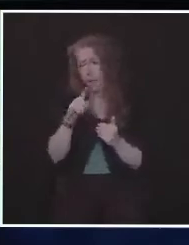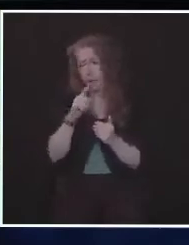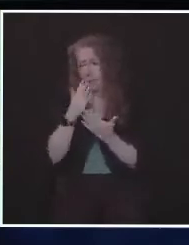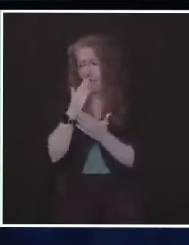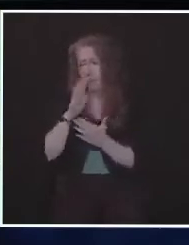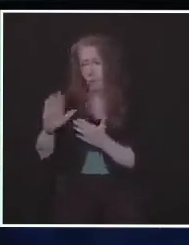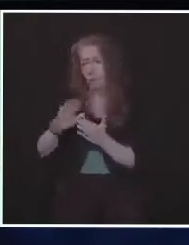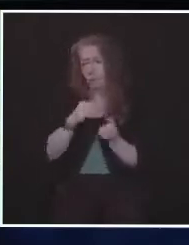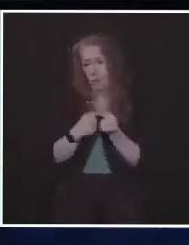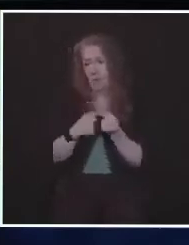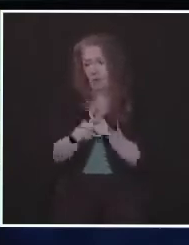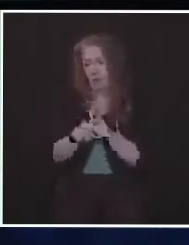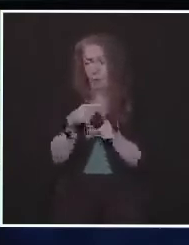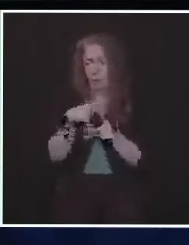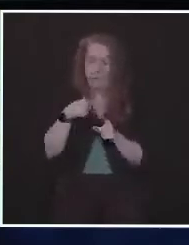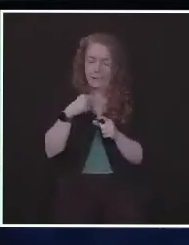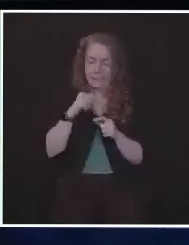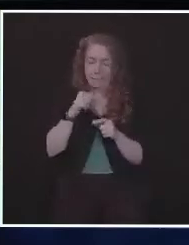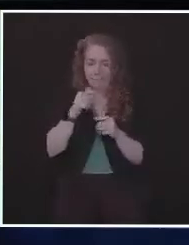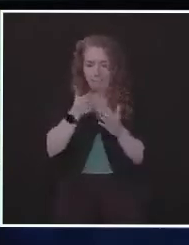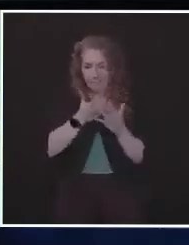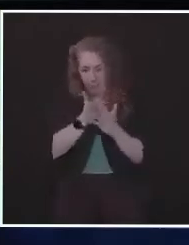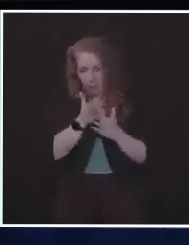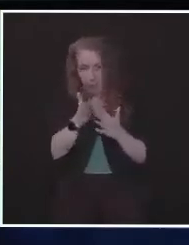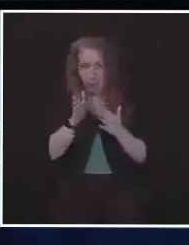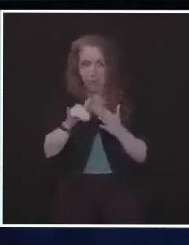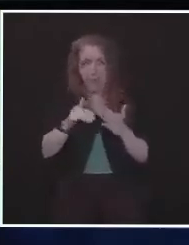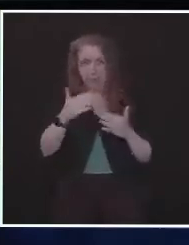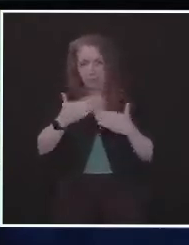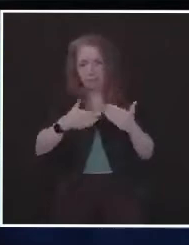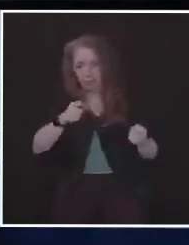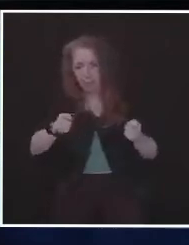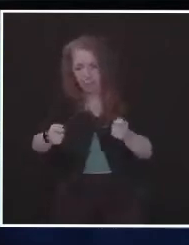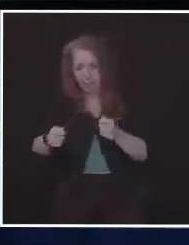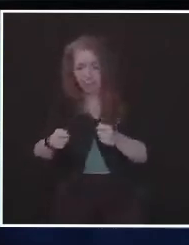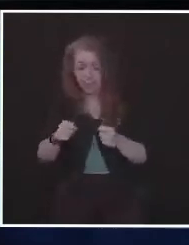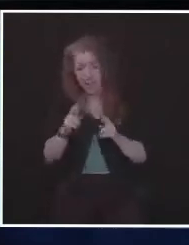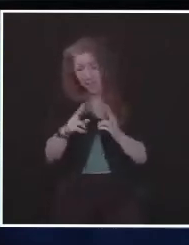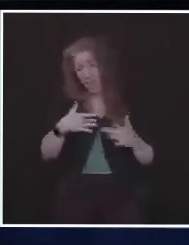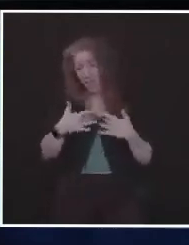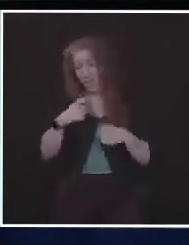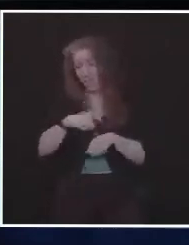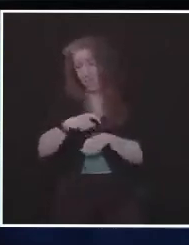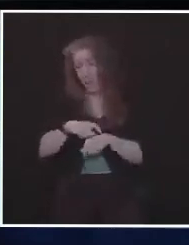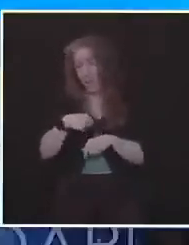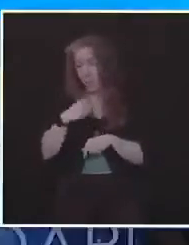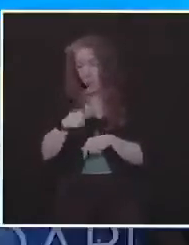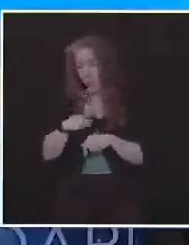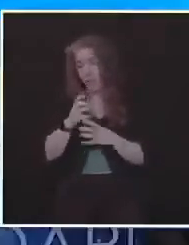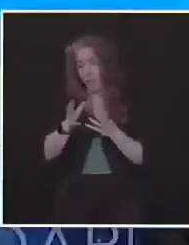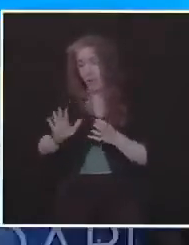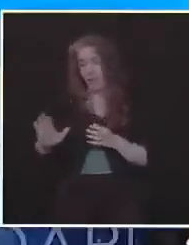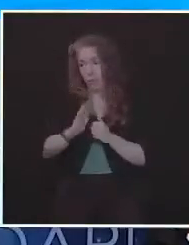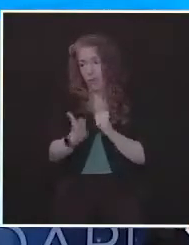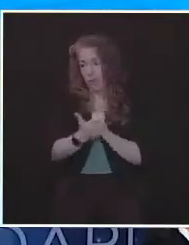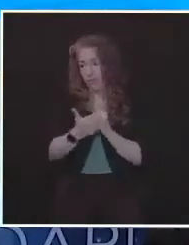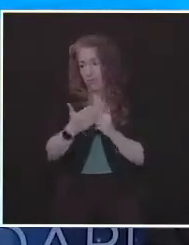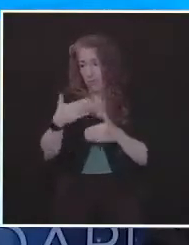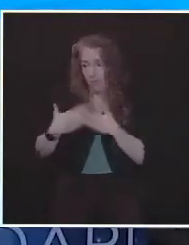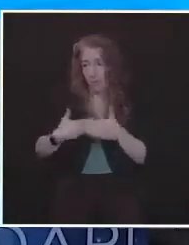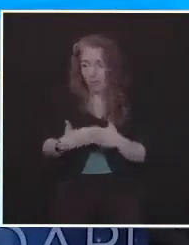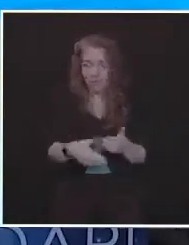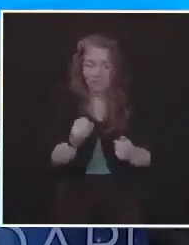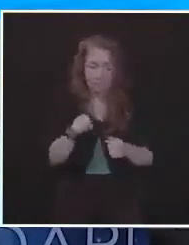this. It is a very exciting time for us, and we're going to need lots of help along the way. Thank you.